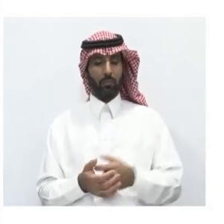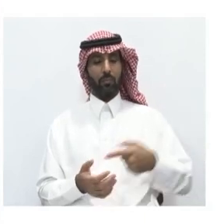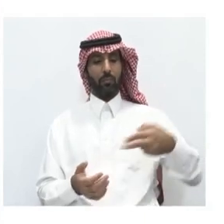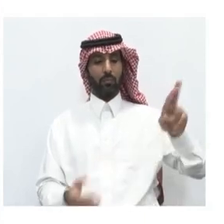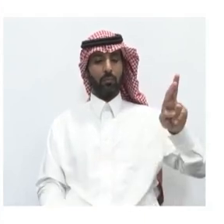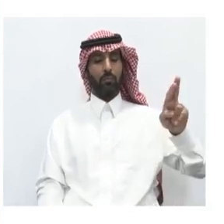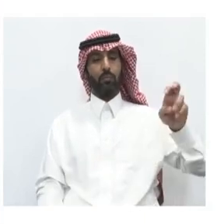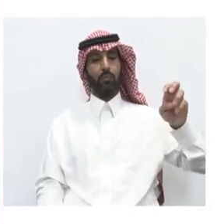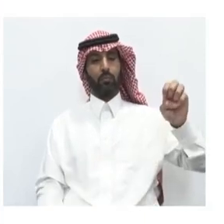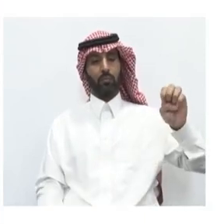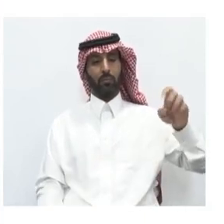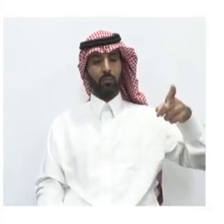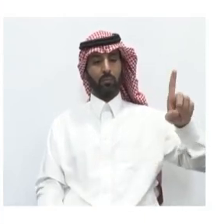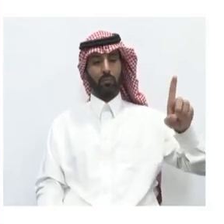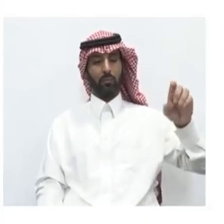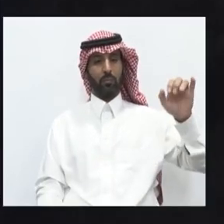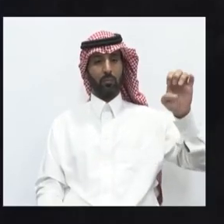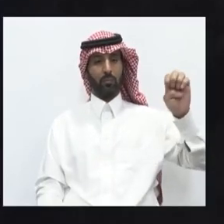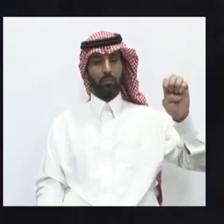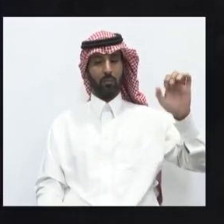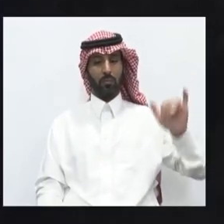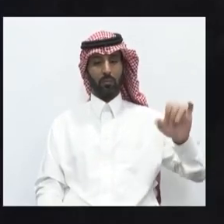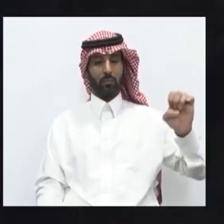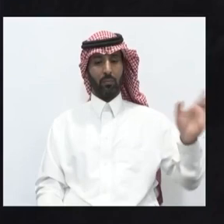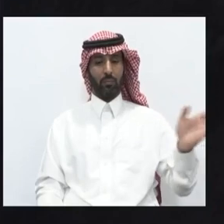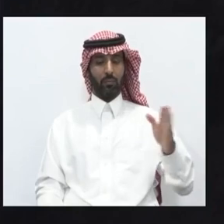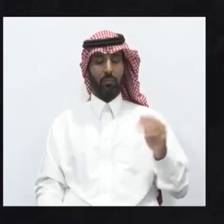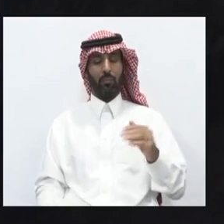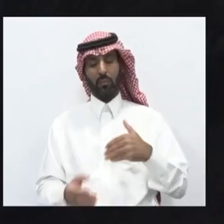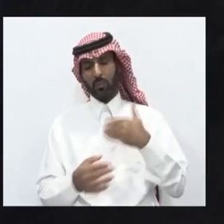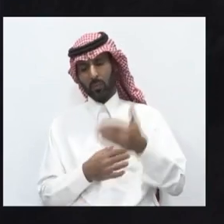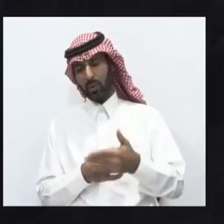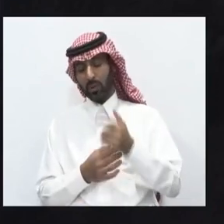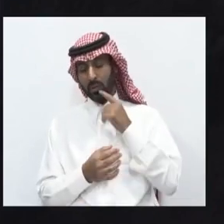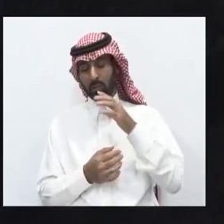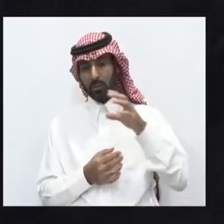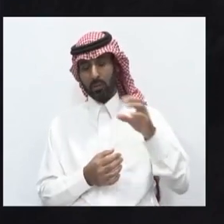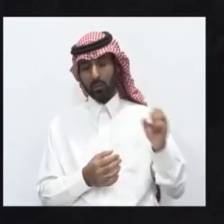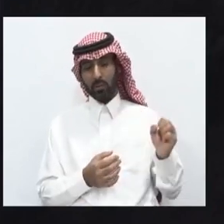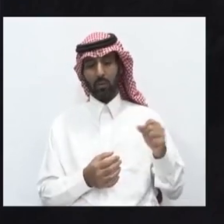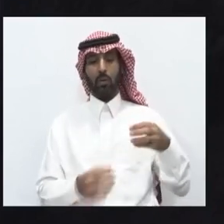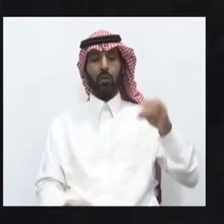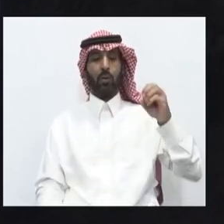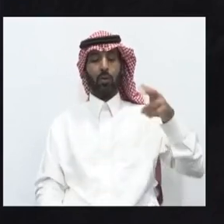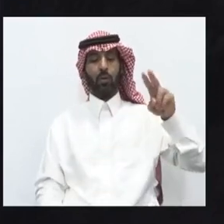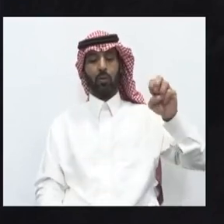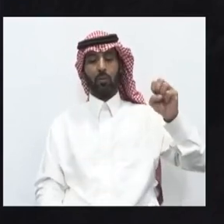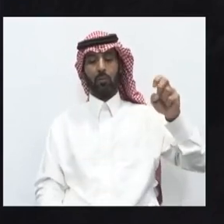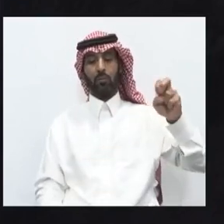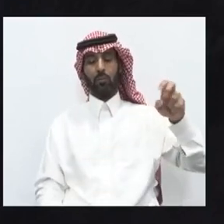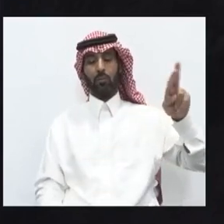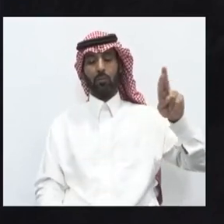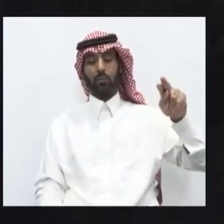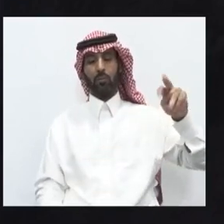like red eye flights, it means the flights that are overnight. Crummy, bad. When he said